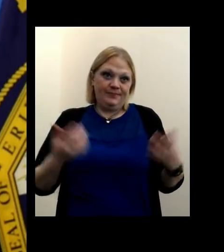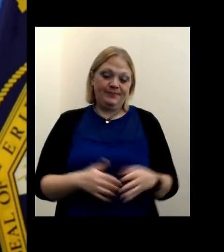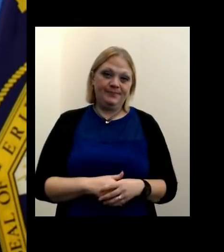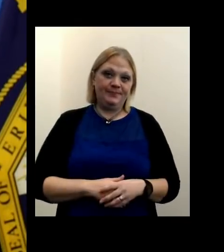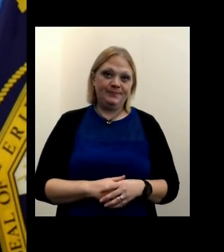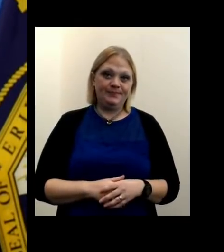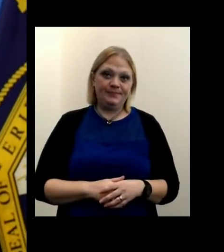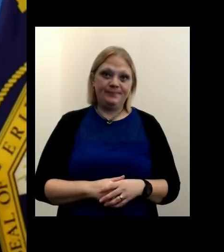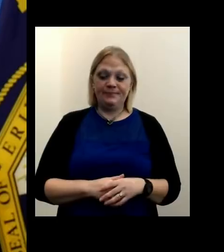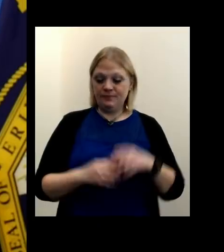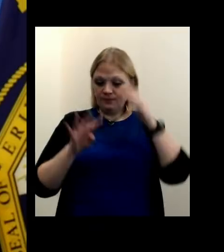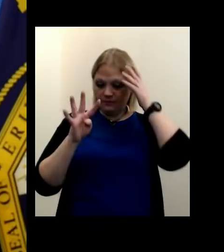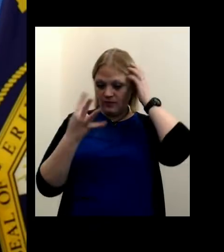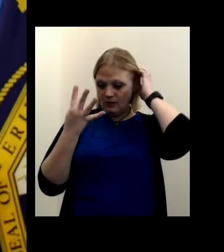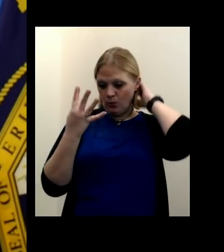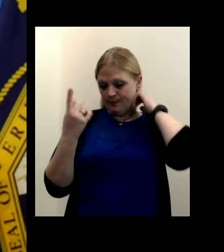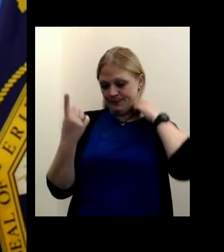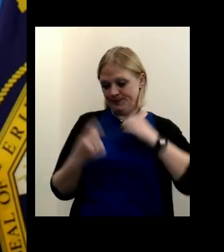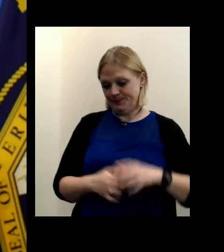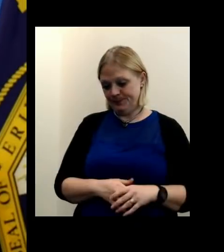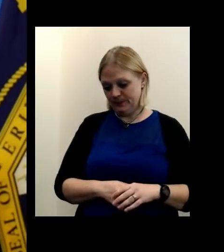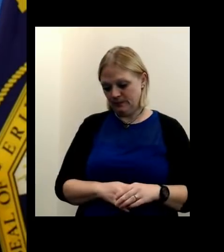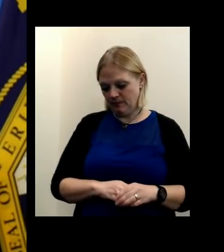Channel 4, George Rickert.